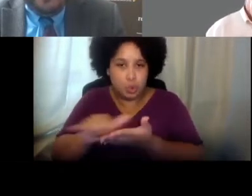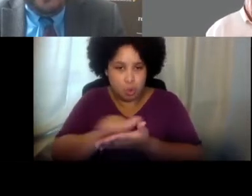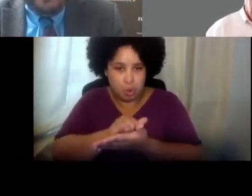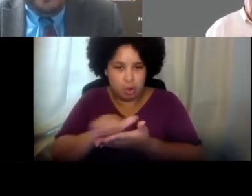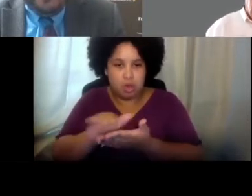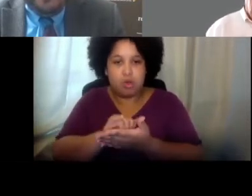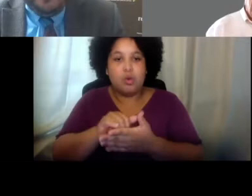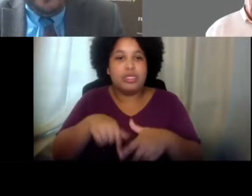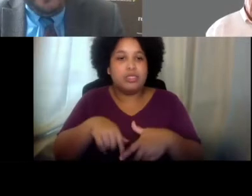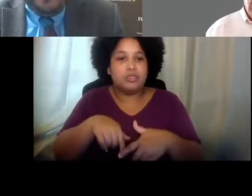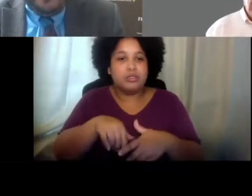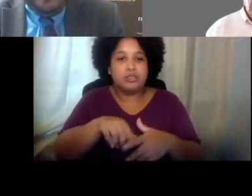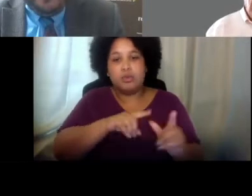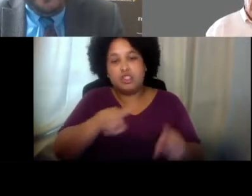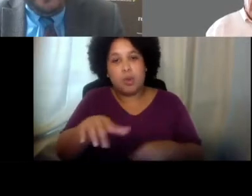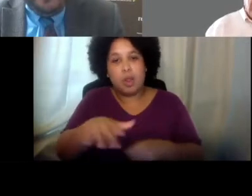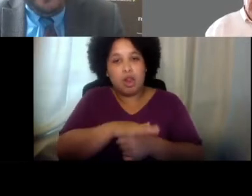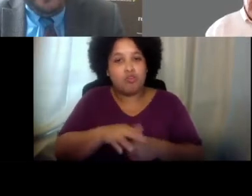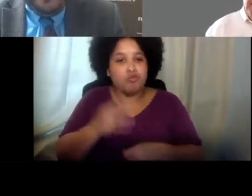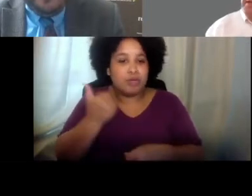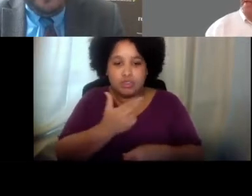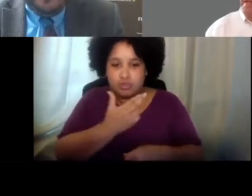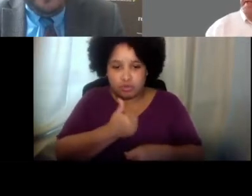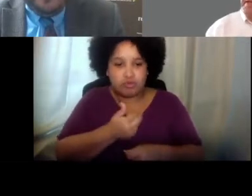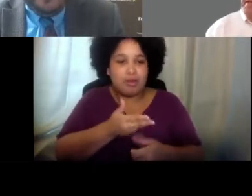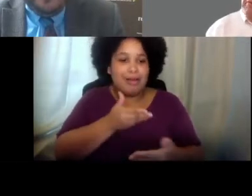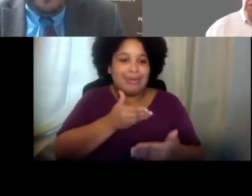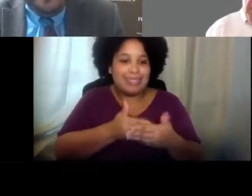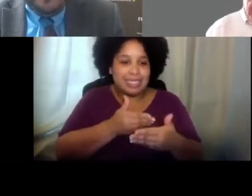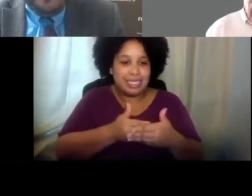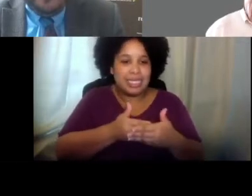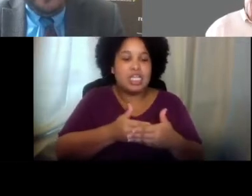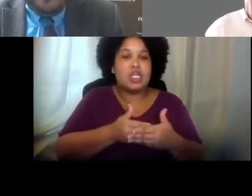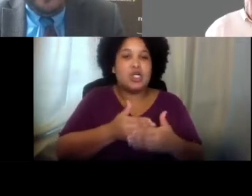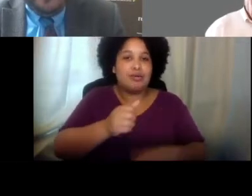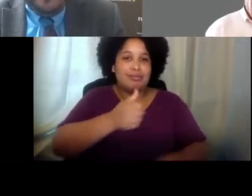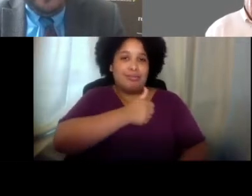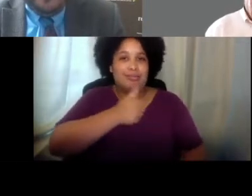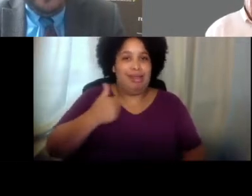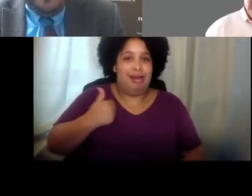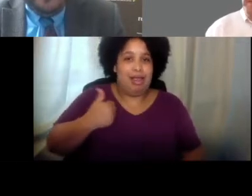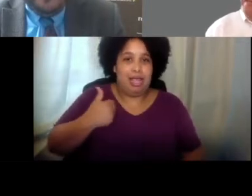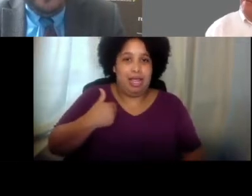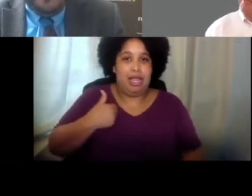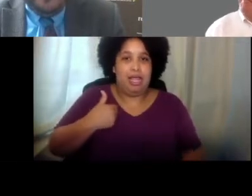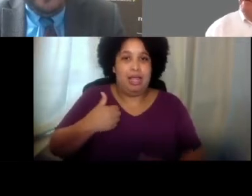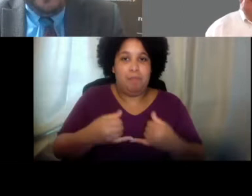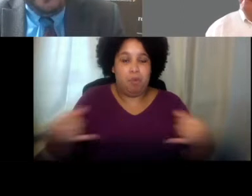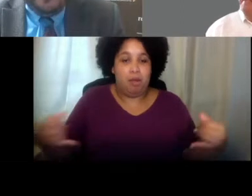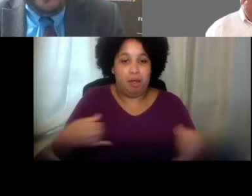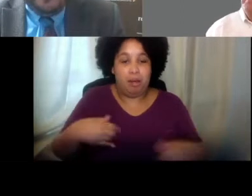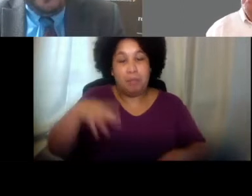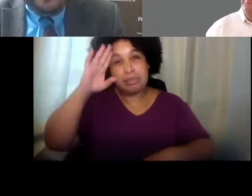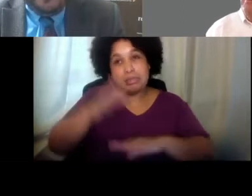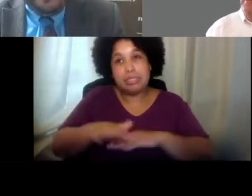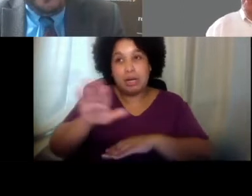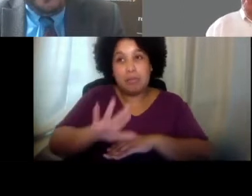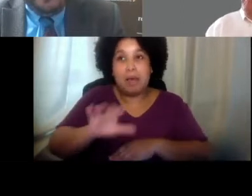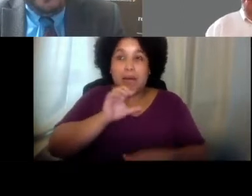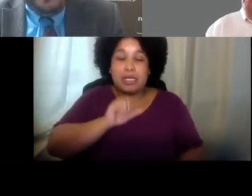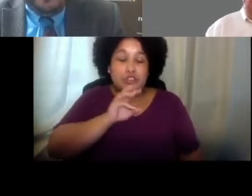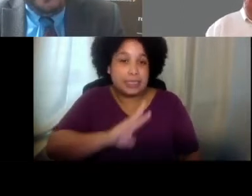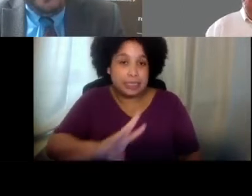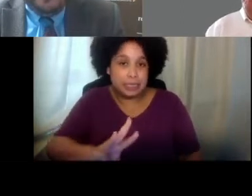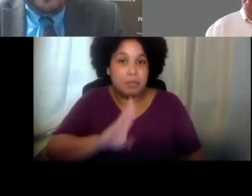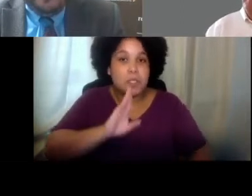a local restaurant near the Canadian border. And we get in there, my son was about 6 years old.